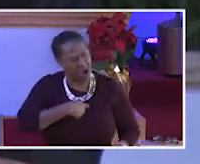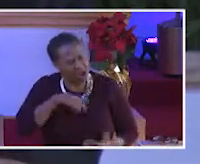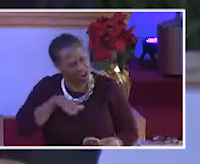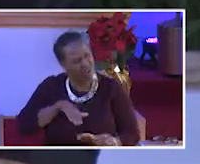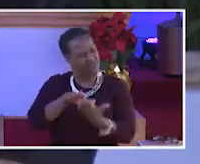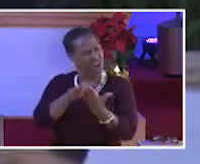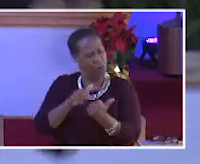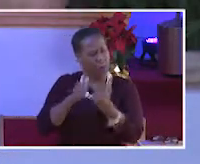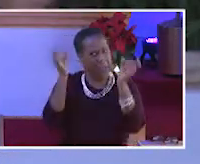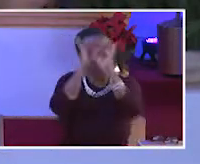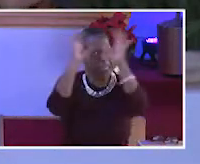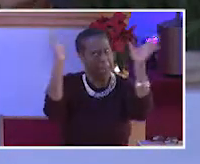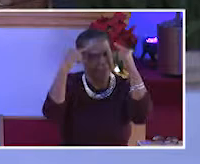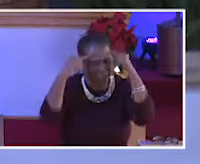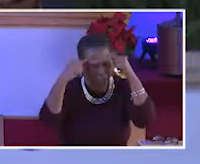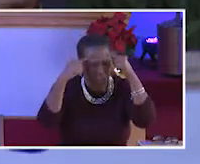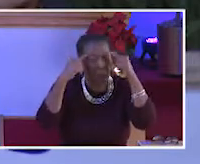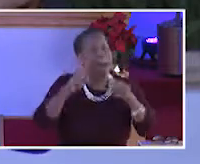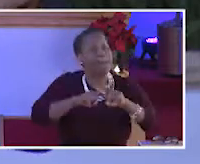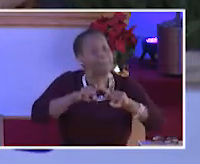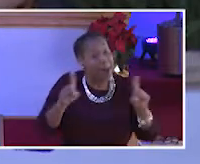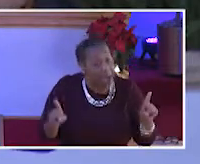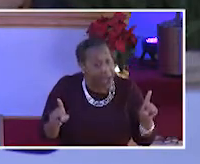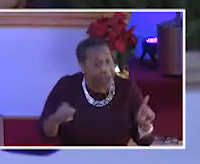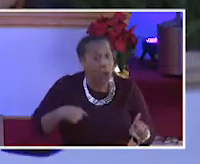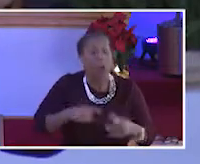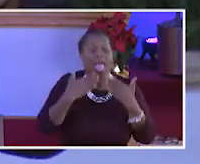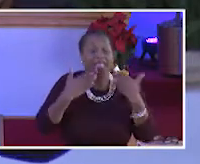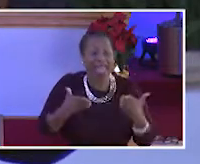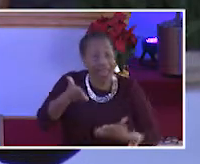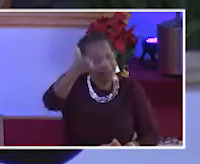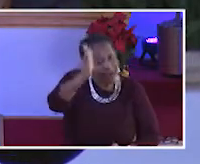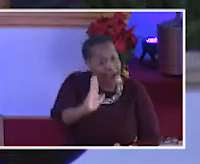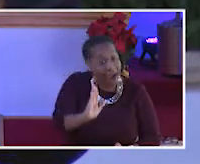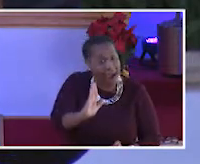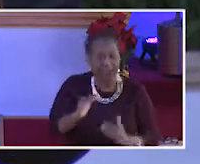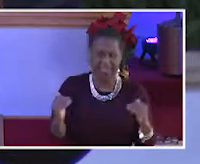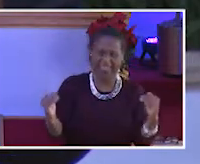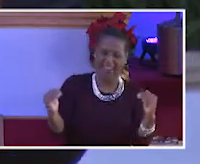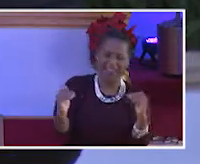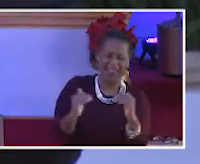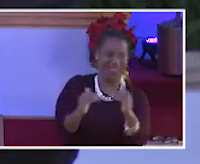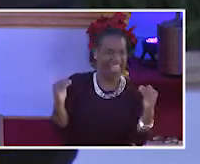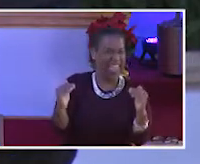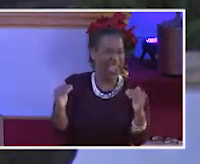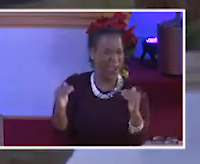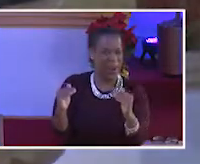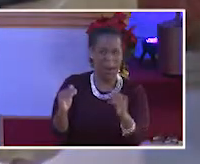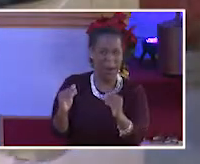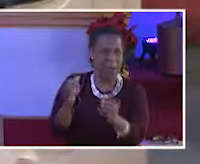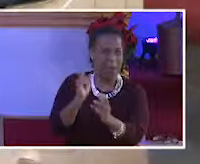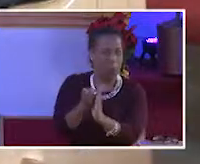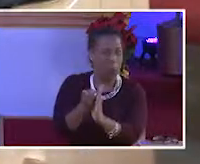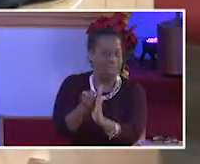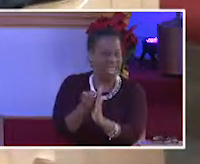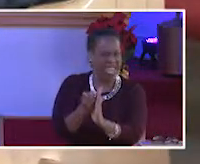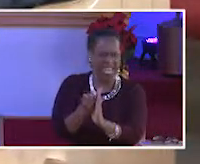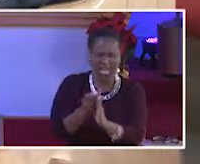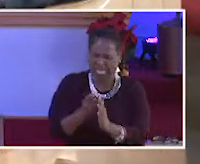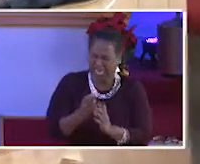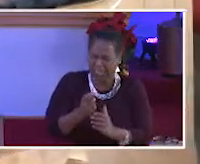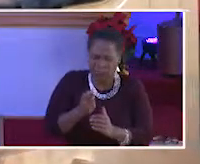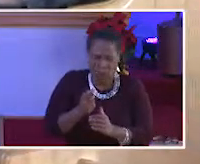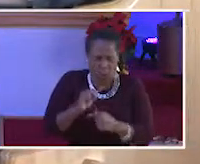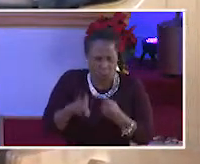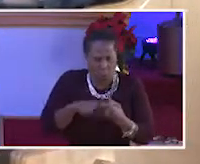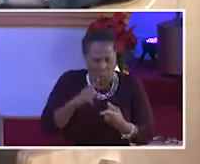nightmarish realities, but we thank God that there is a just when moment. Just when you are